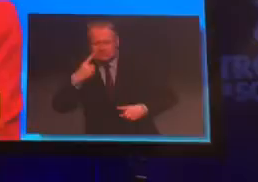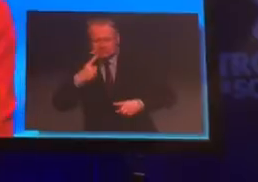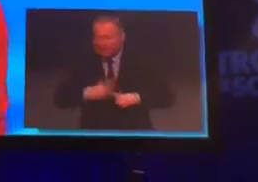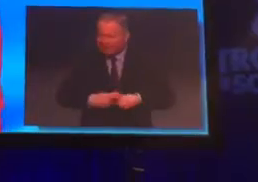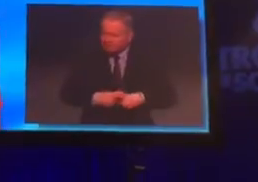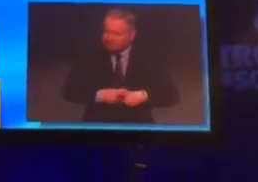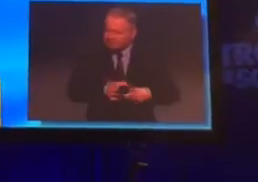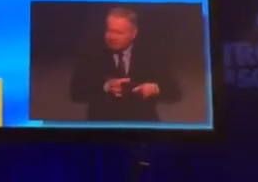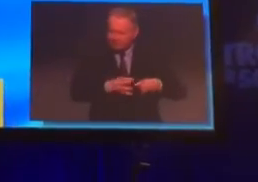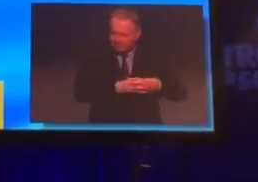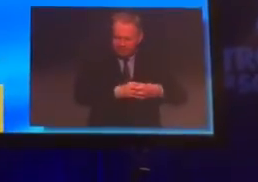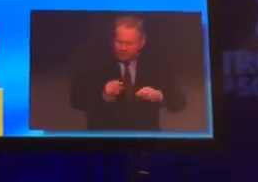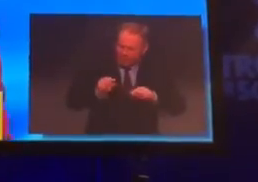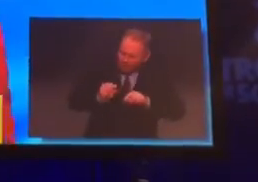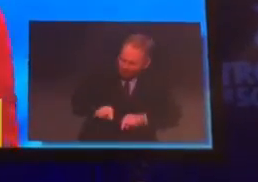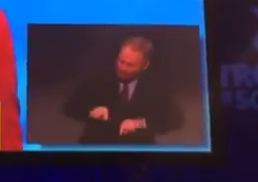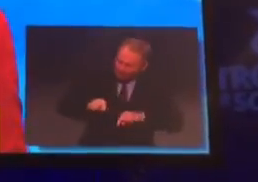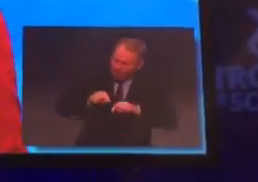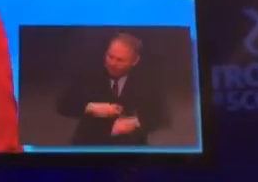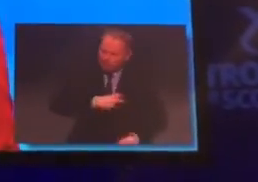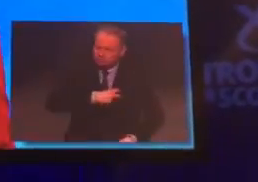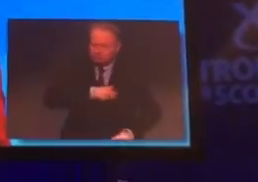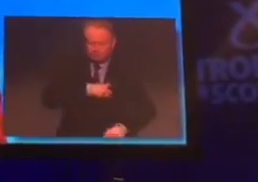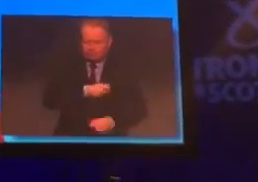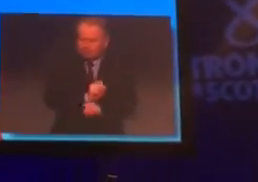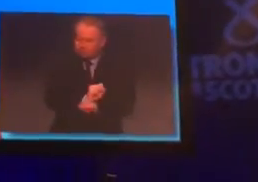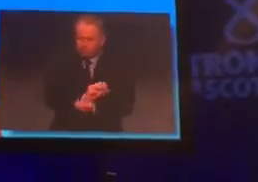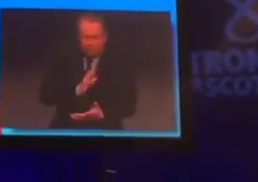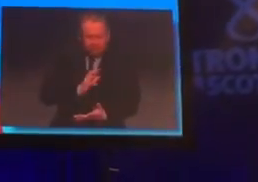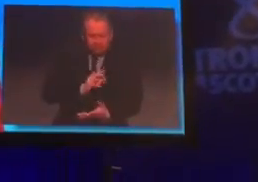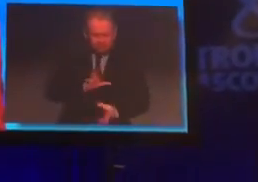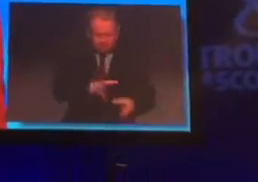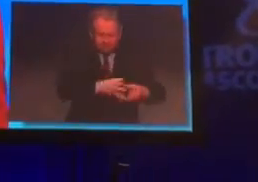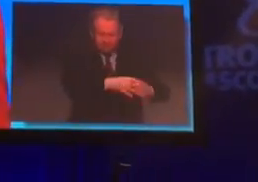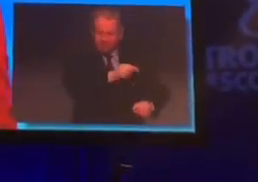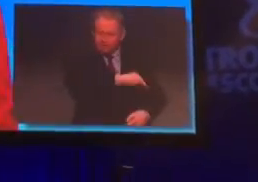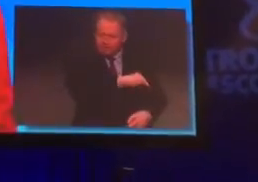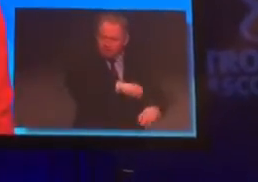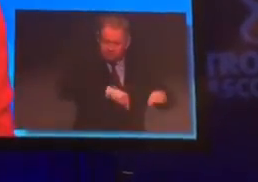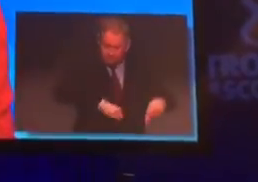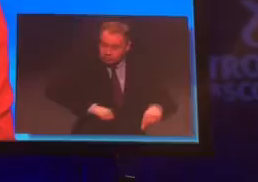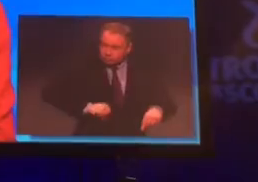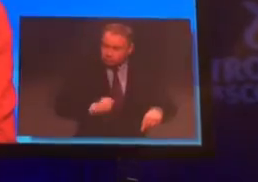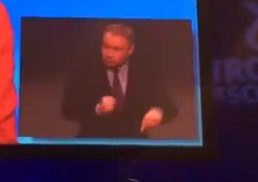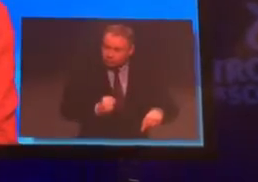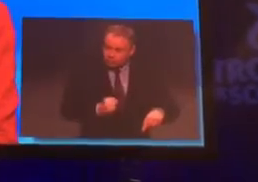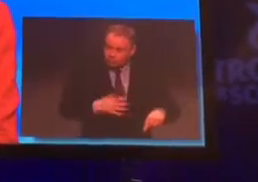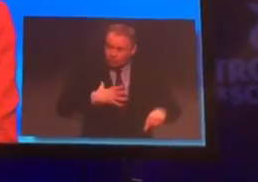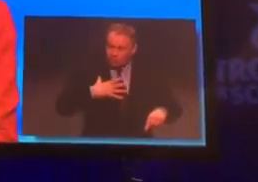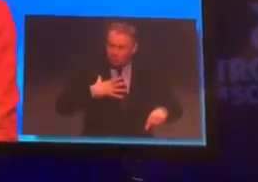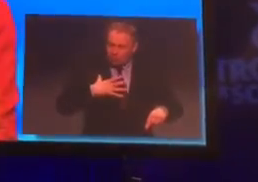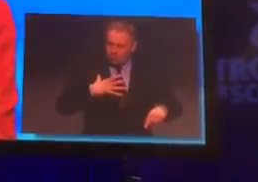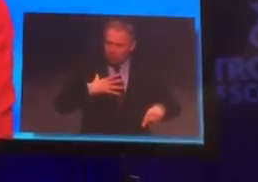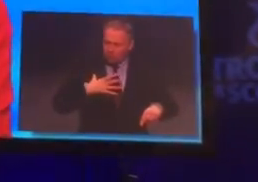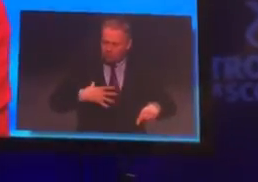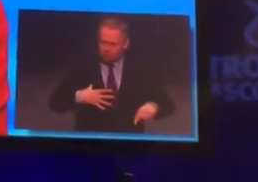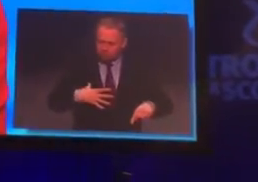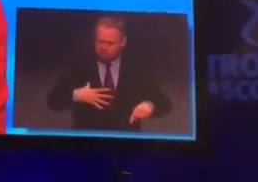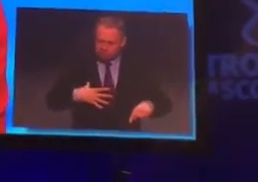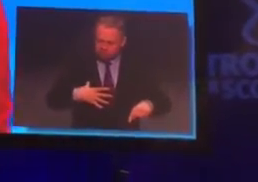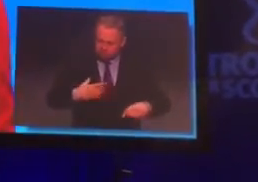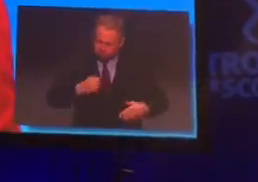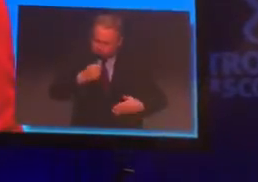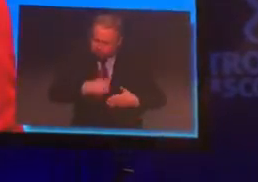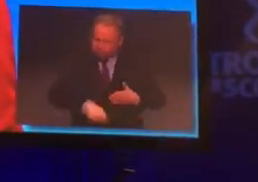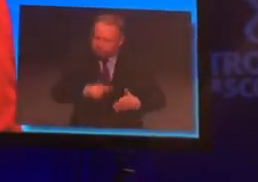is attacking trade union freedoms, the party that in Scotland wants to bring back prescription charges for the